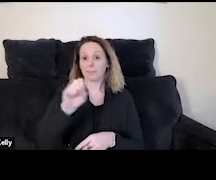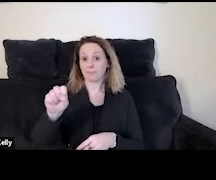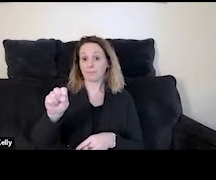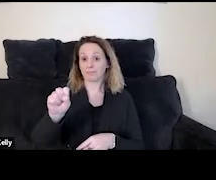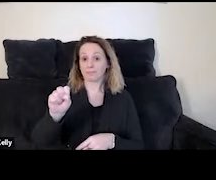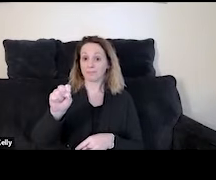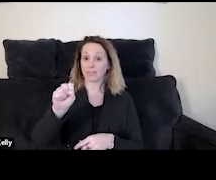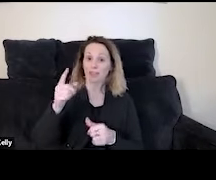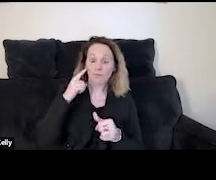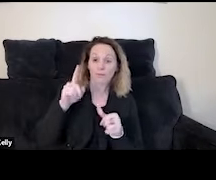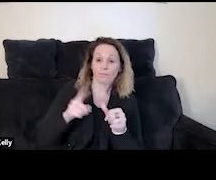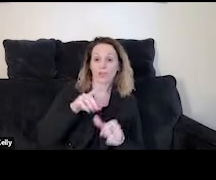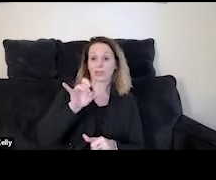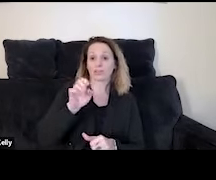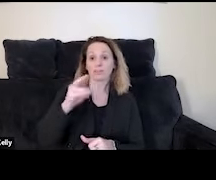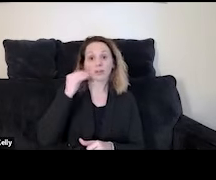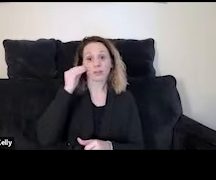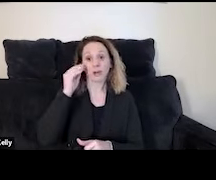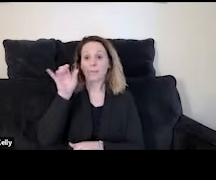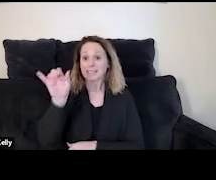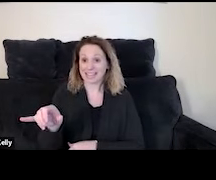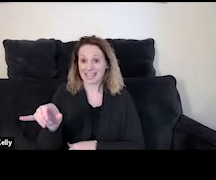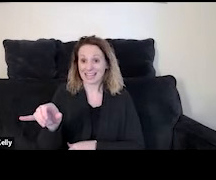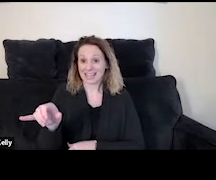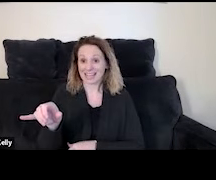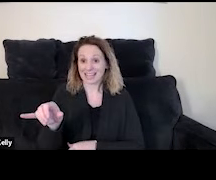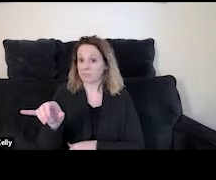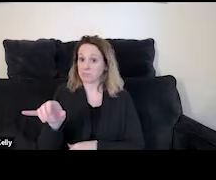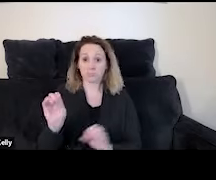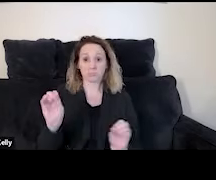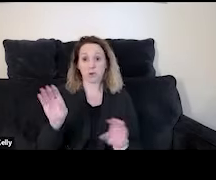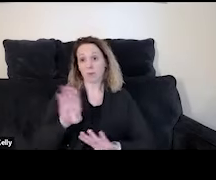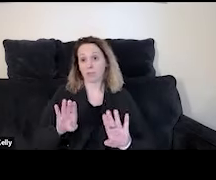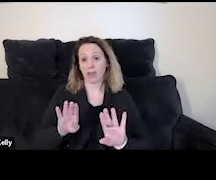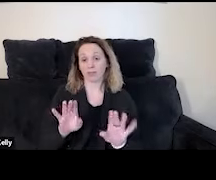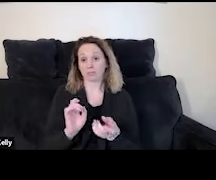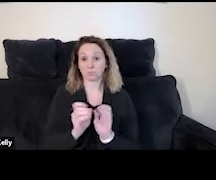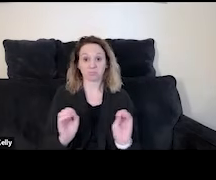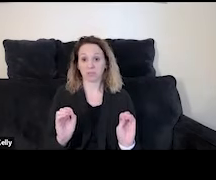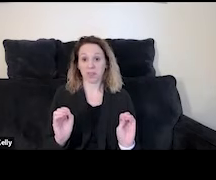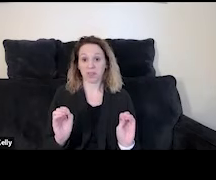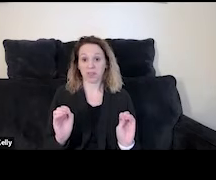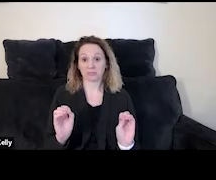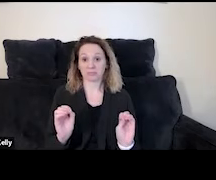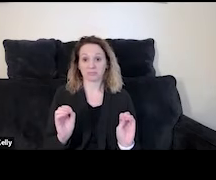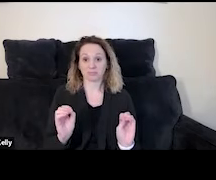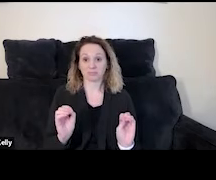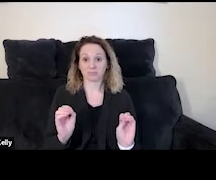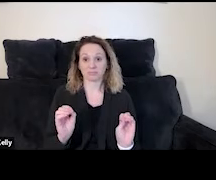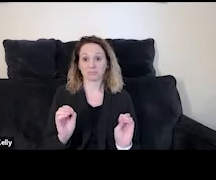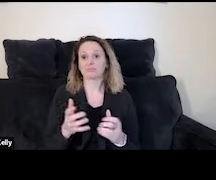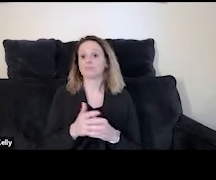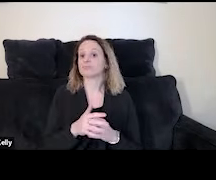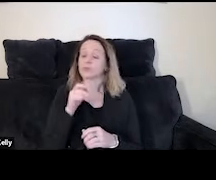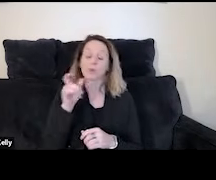into their first foster home stayed in their first foster home without any behavioral moves, 0 behavioral moves, no moves to